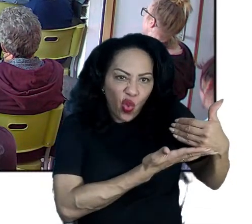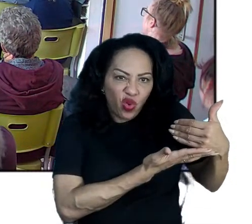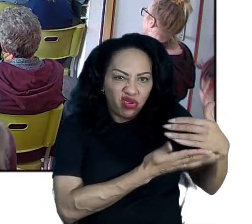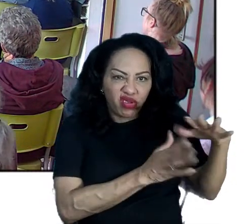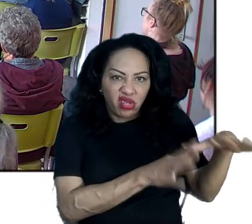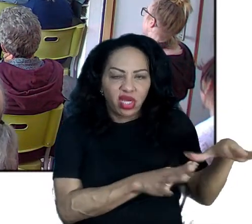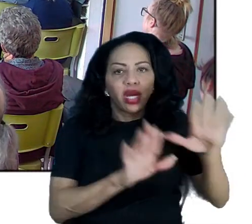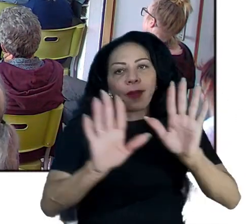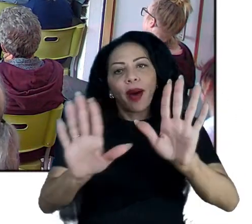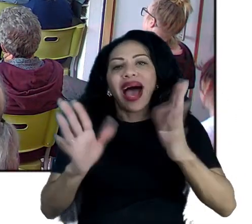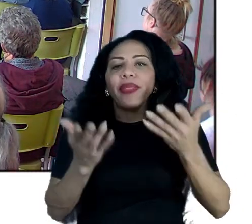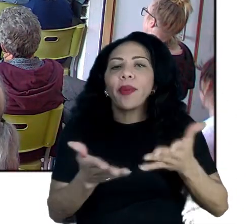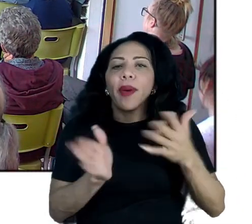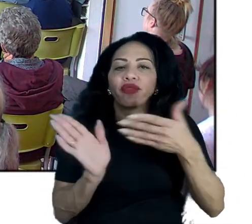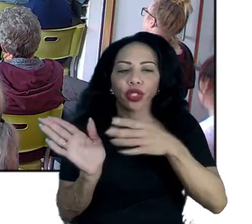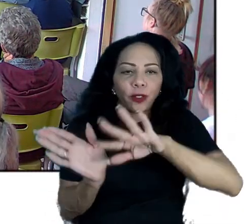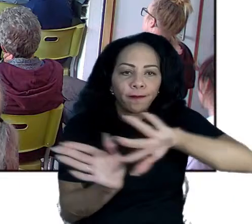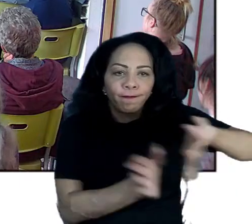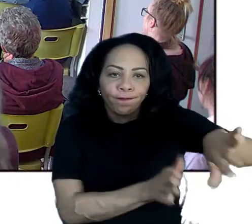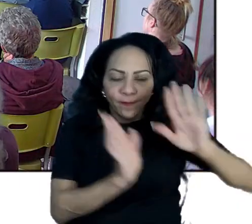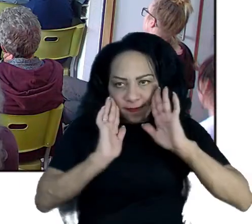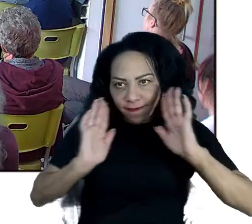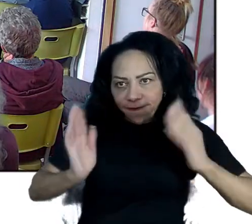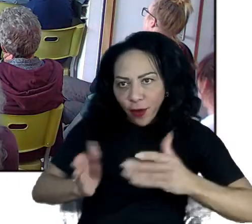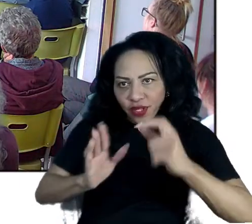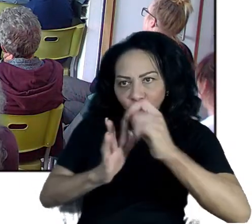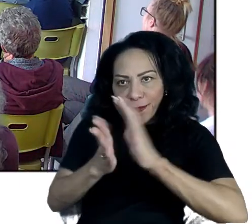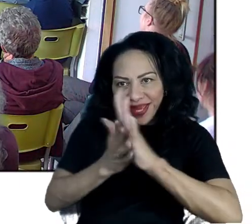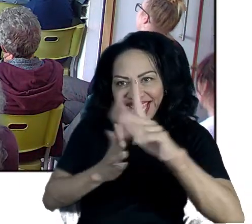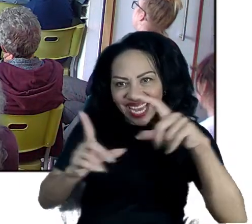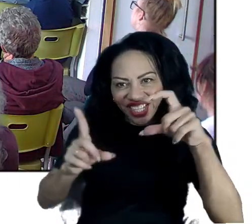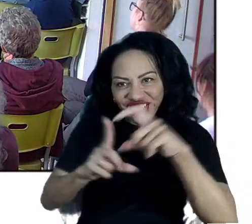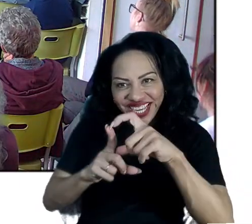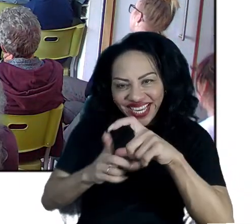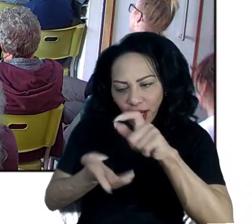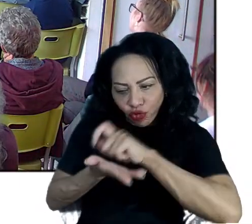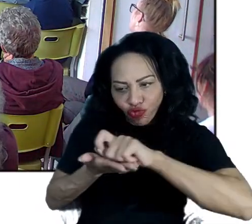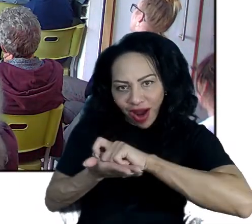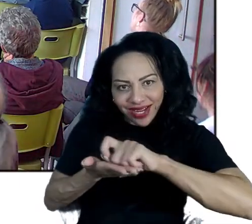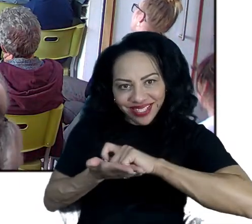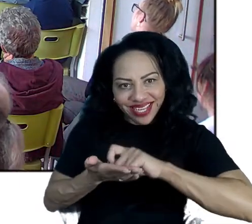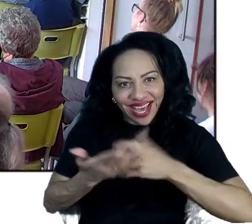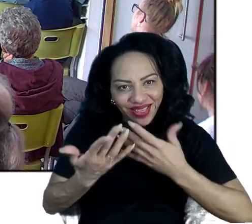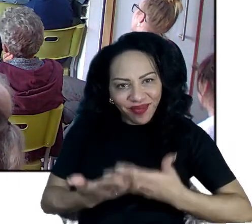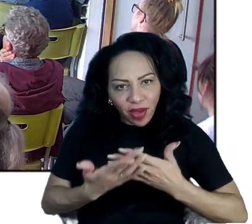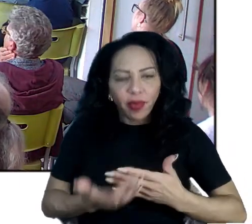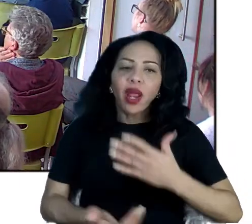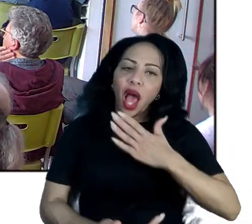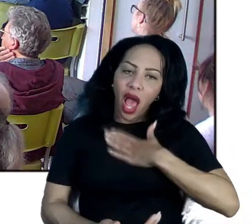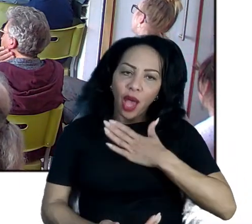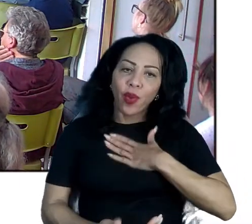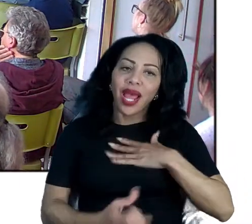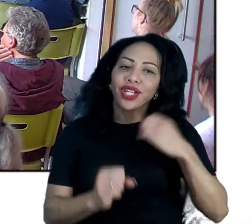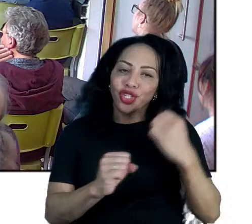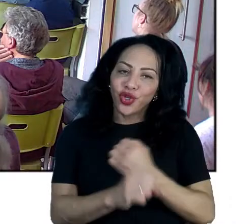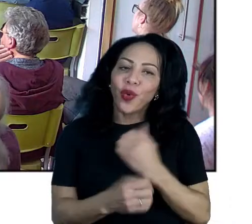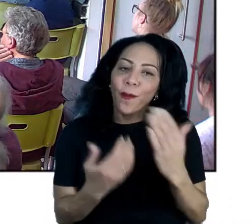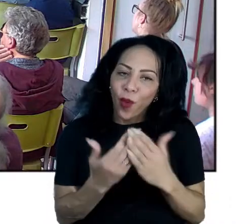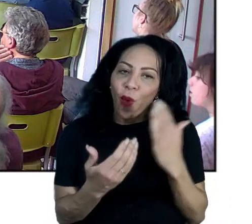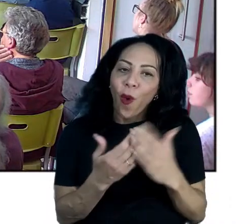PhD. So it's kind of like I need to kind of focus. But it would be amazing to do more of this play,